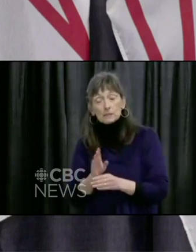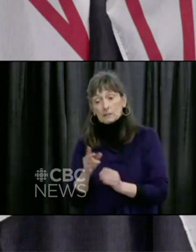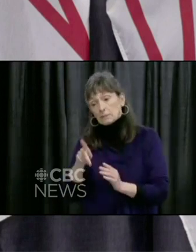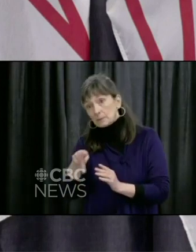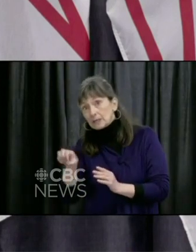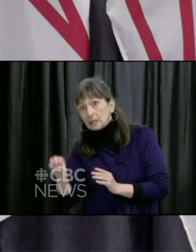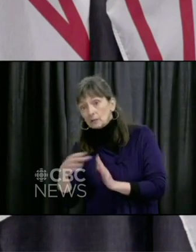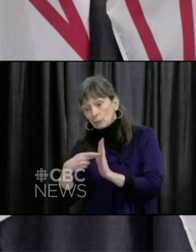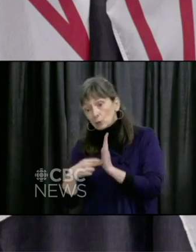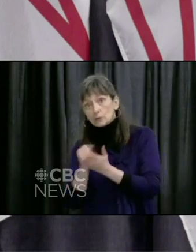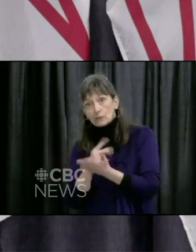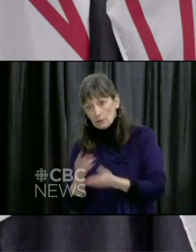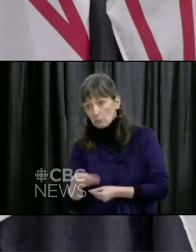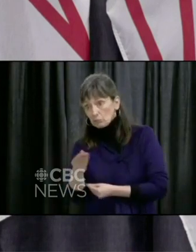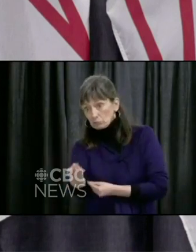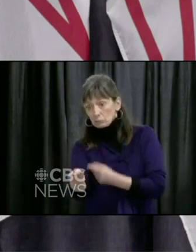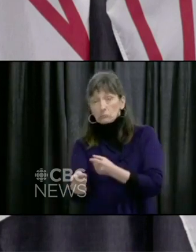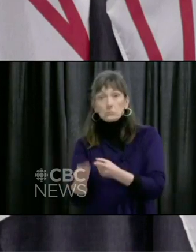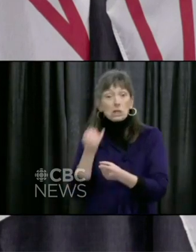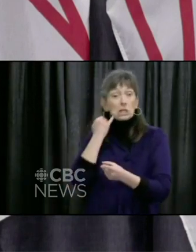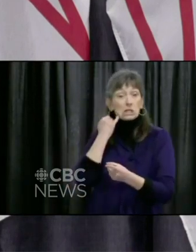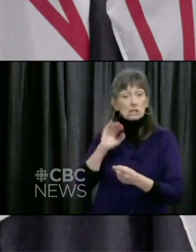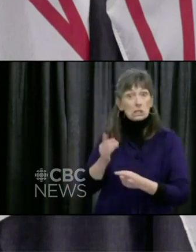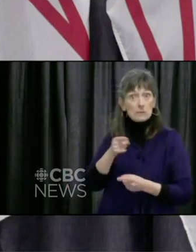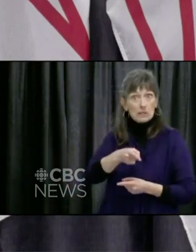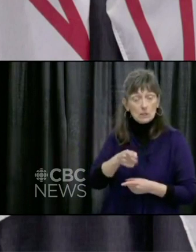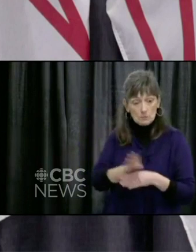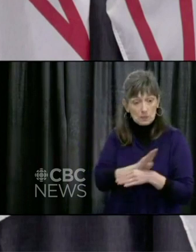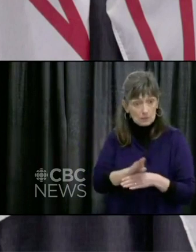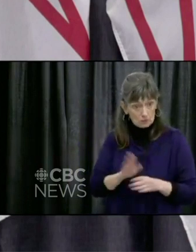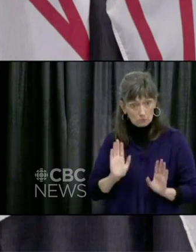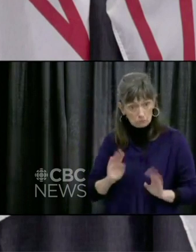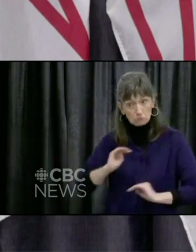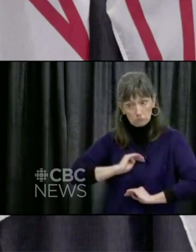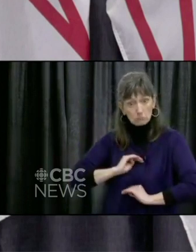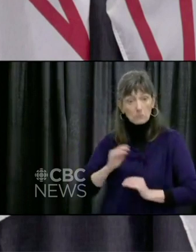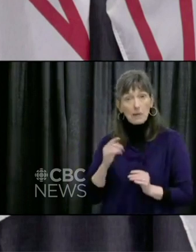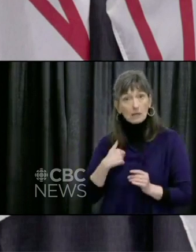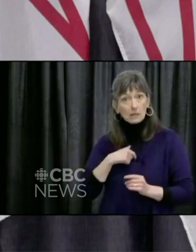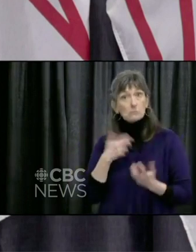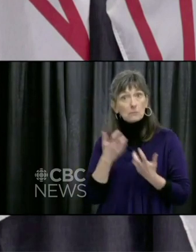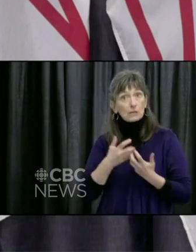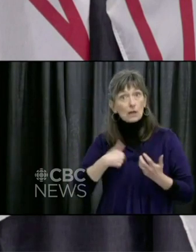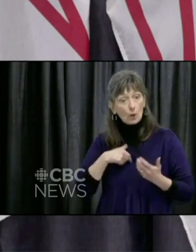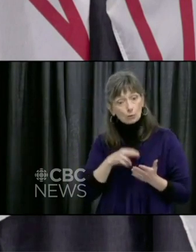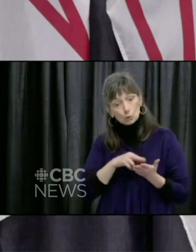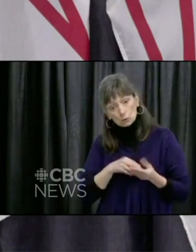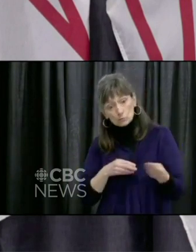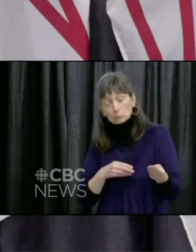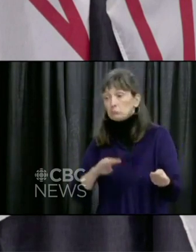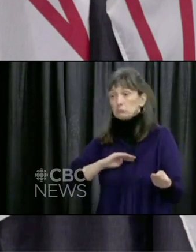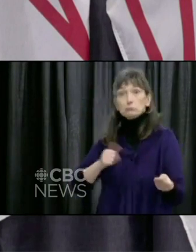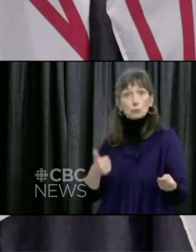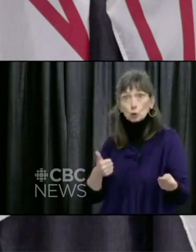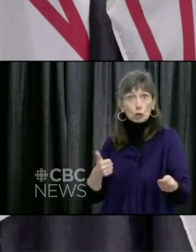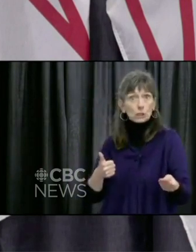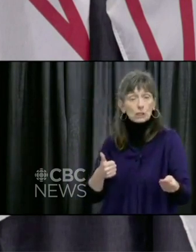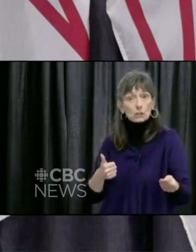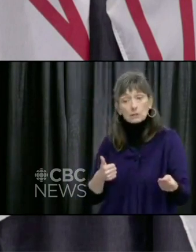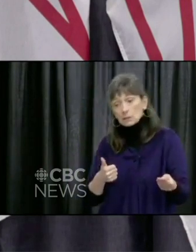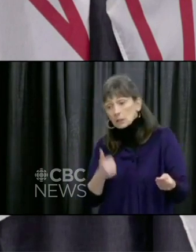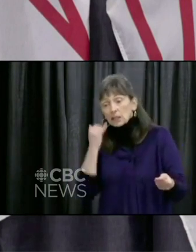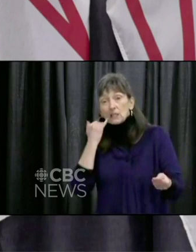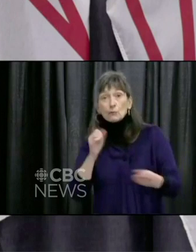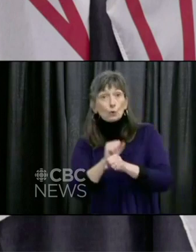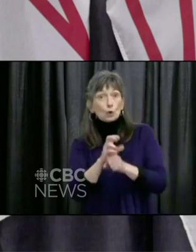meet the guidelines. And so, but it's safety first. If you're not comfortable in going to work, well, then you can stay home. And all the processors